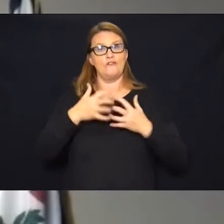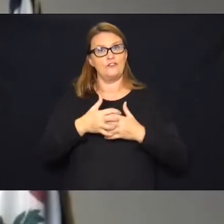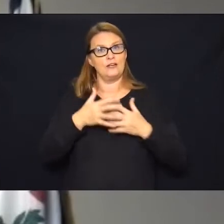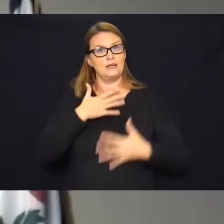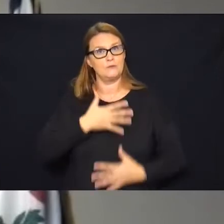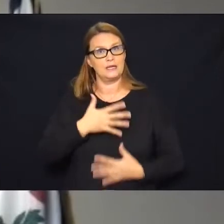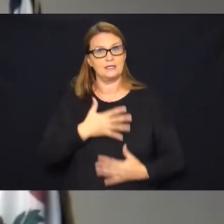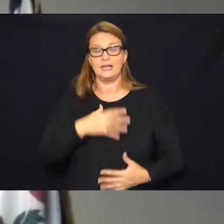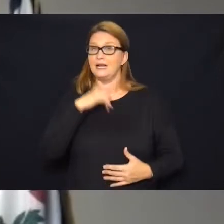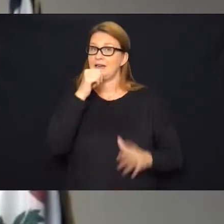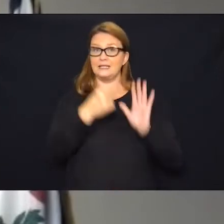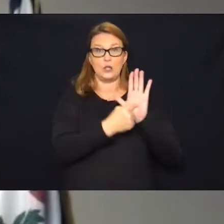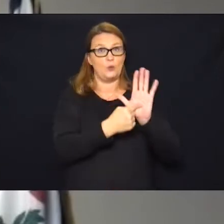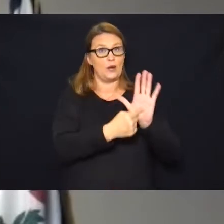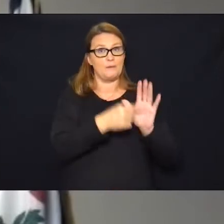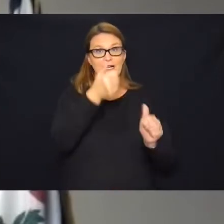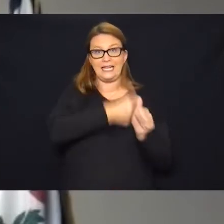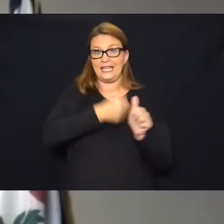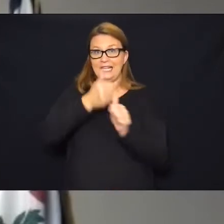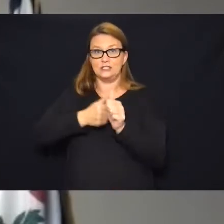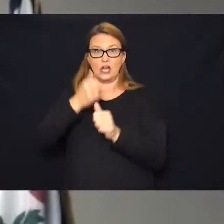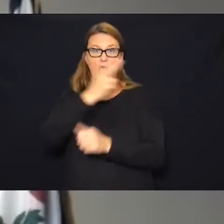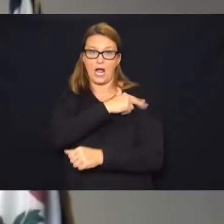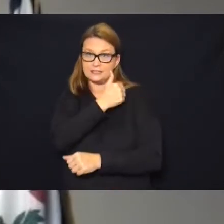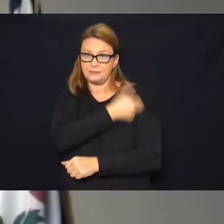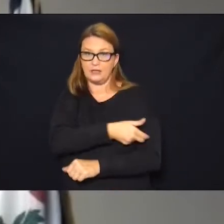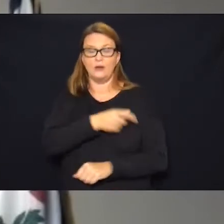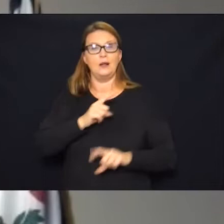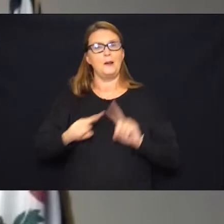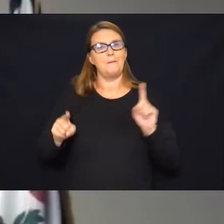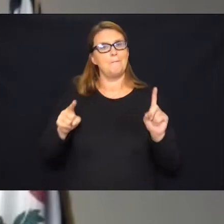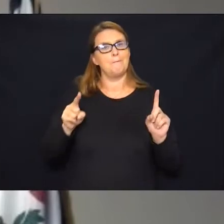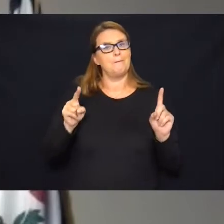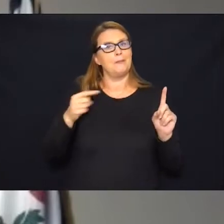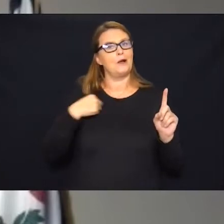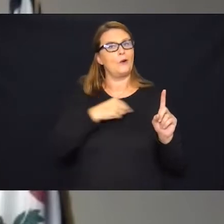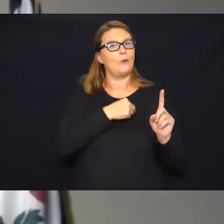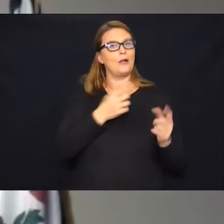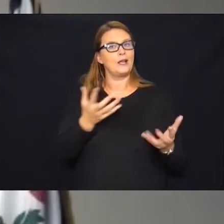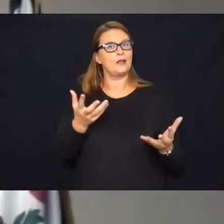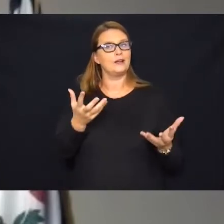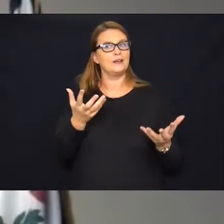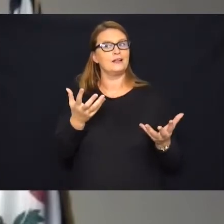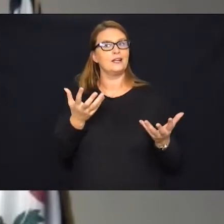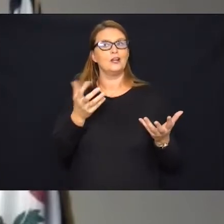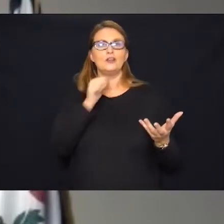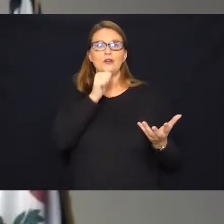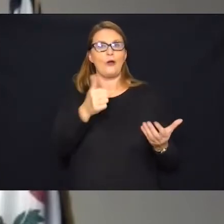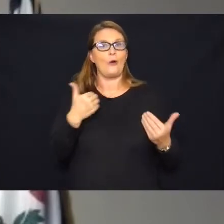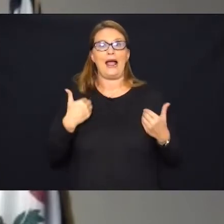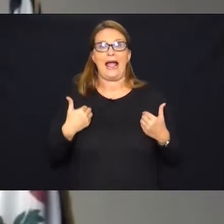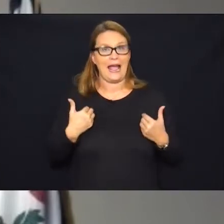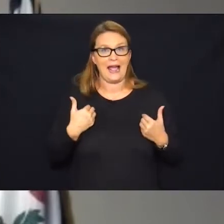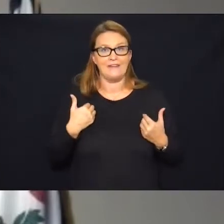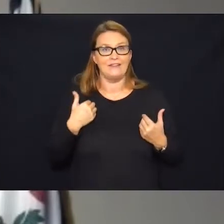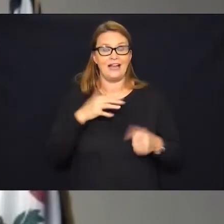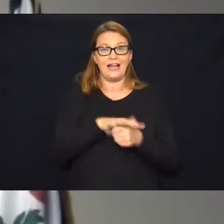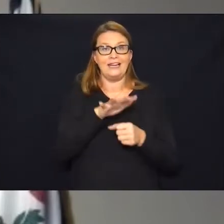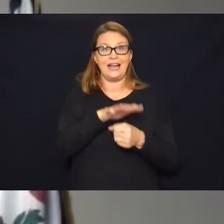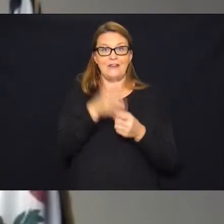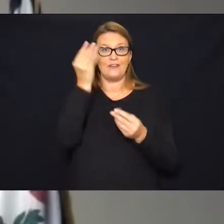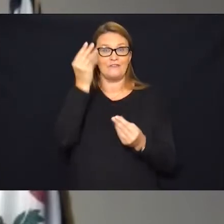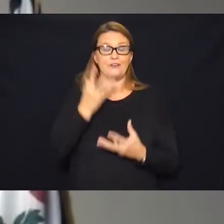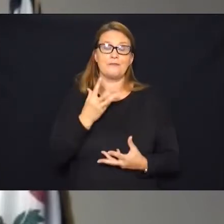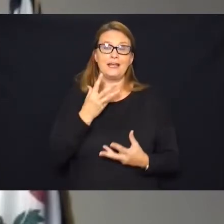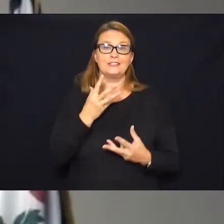It does not break that down by hospital. But we also, again, don't have as much information as you may think with